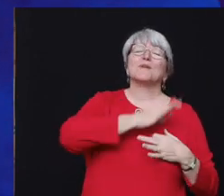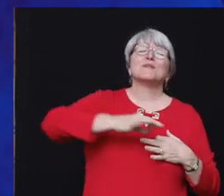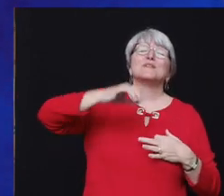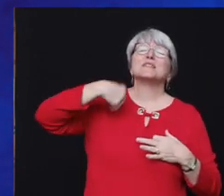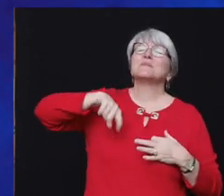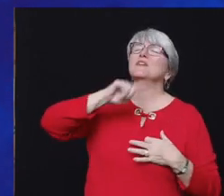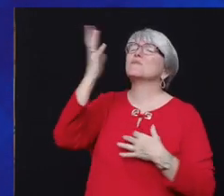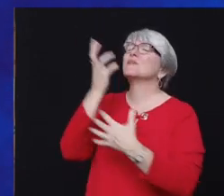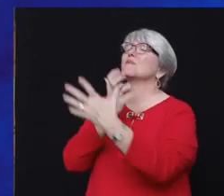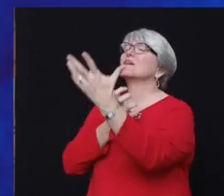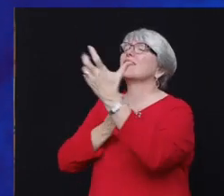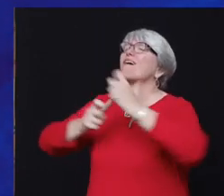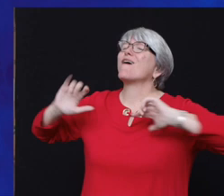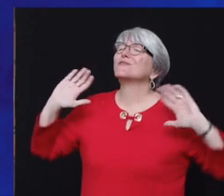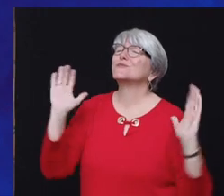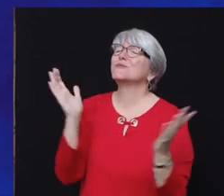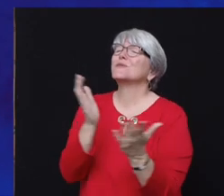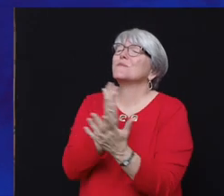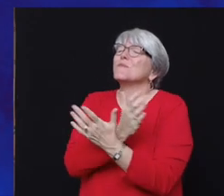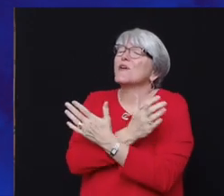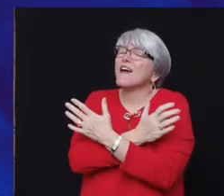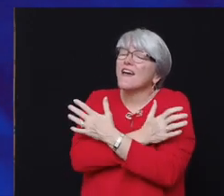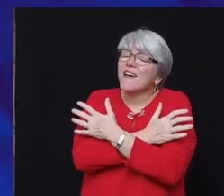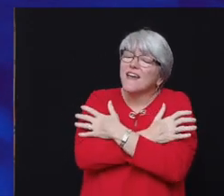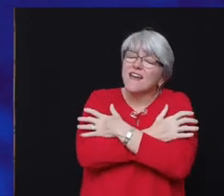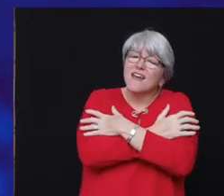Keeper, Spirit we long to